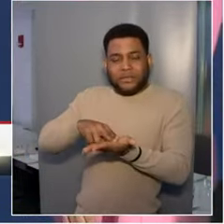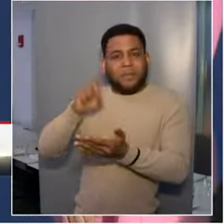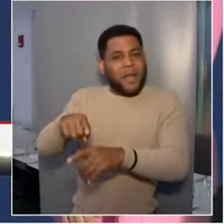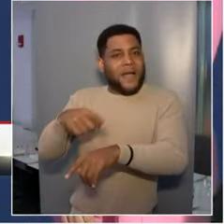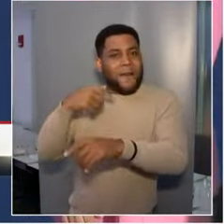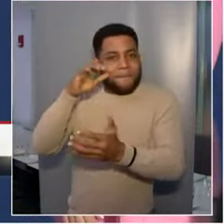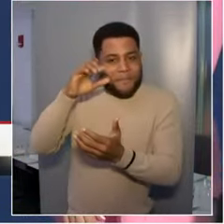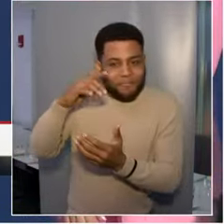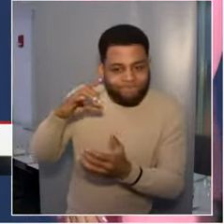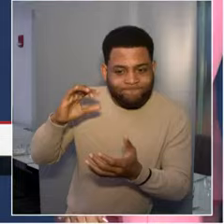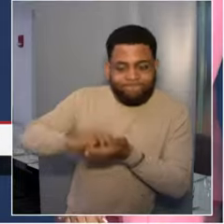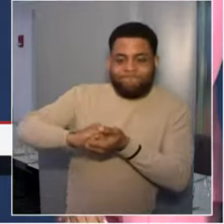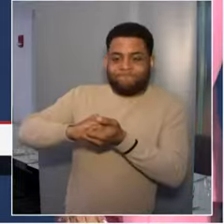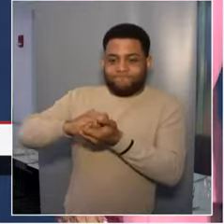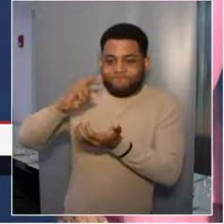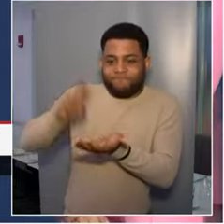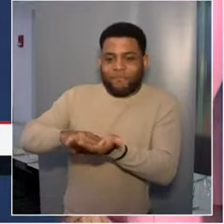of my life.